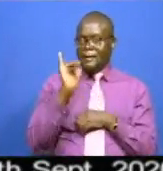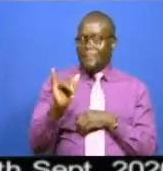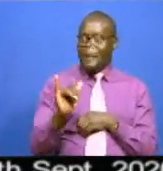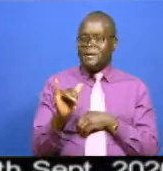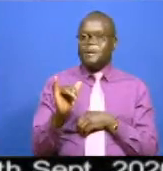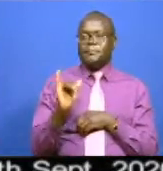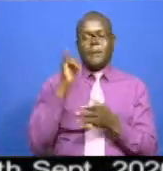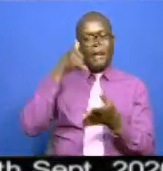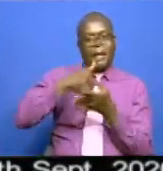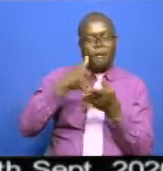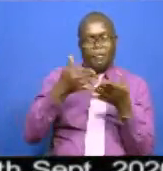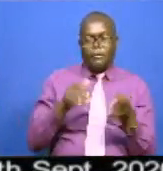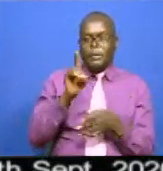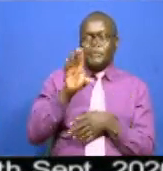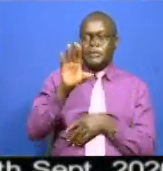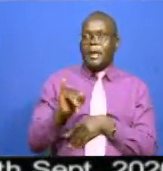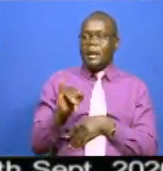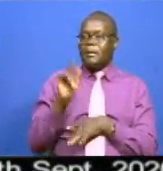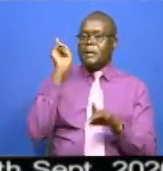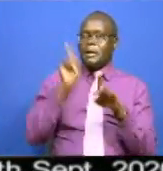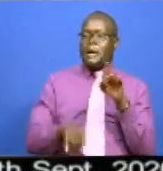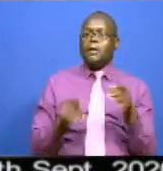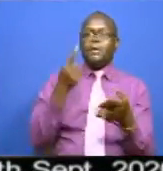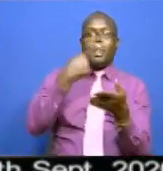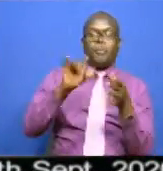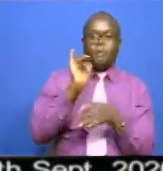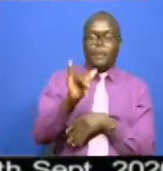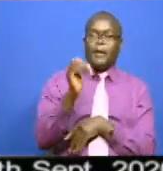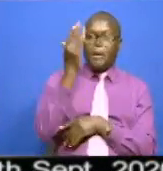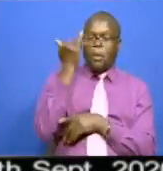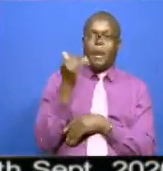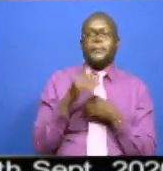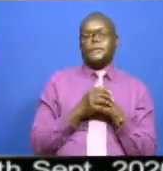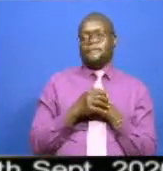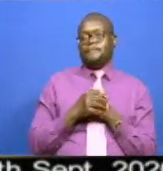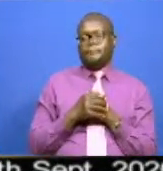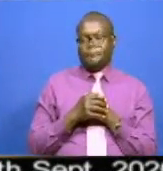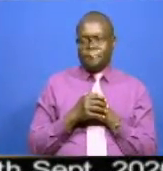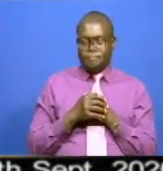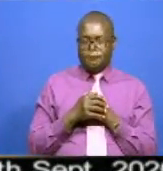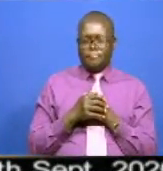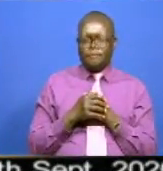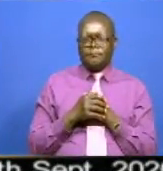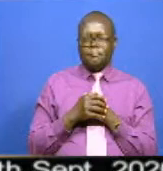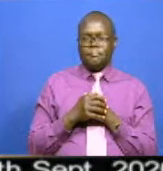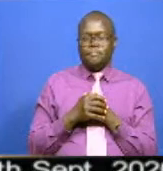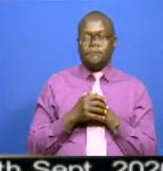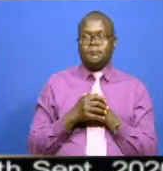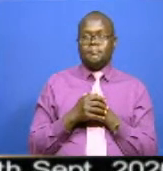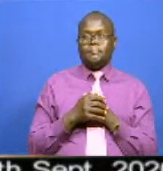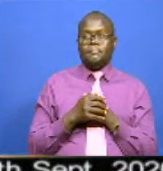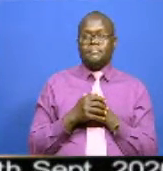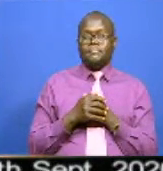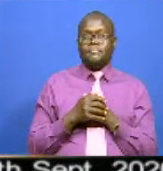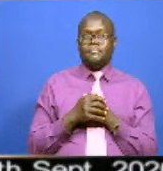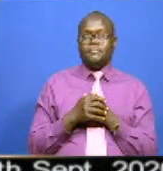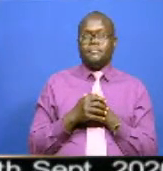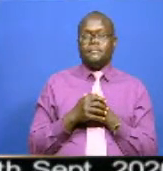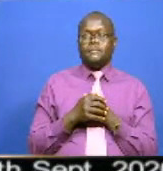with the fact that DCI was unable to clear him, and coupled with the fact that